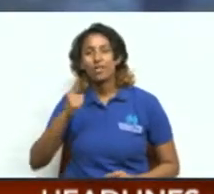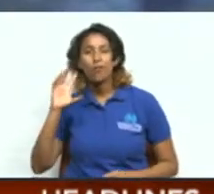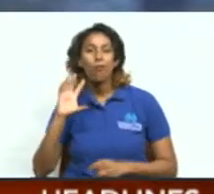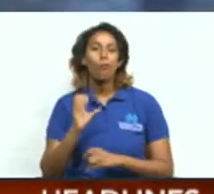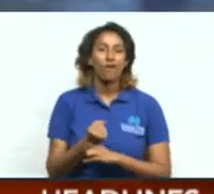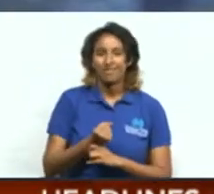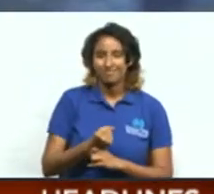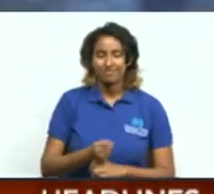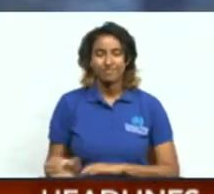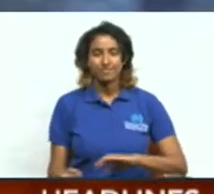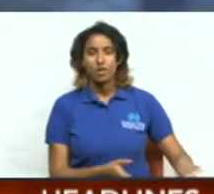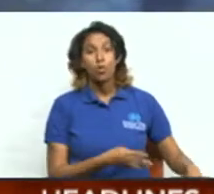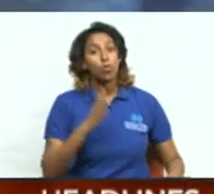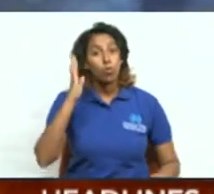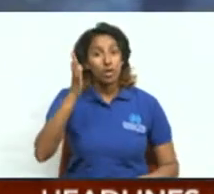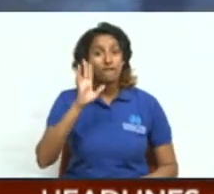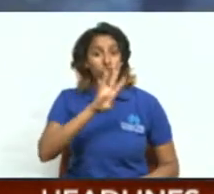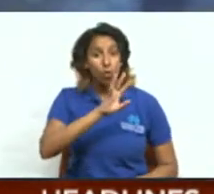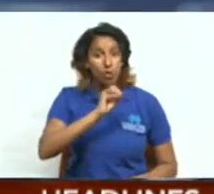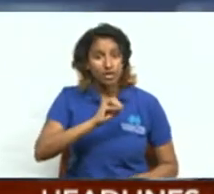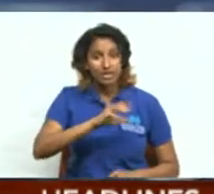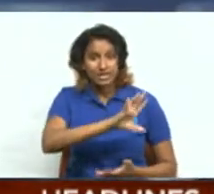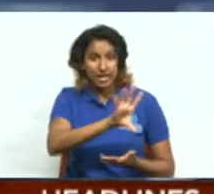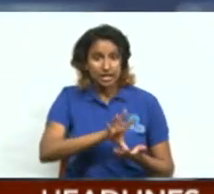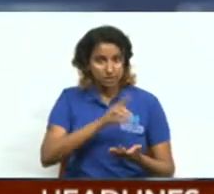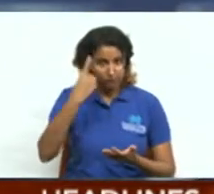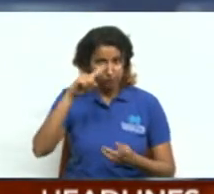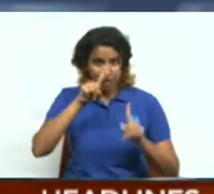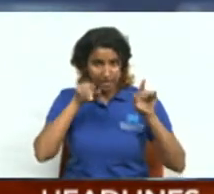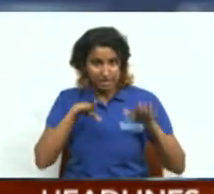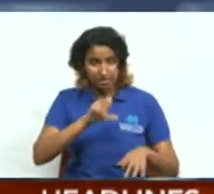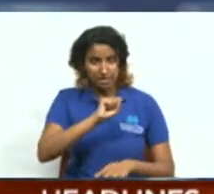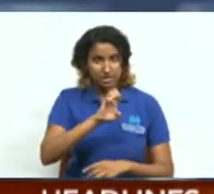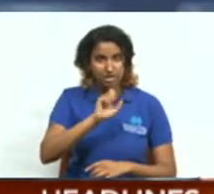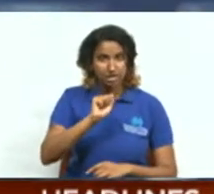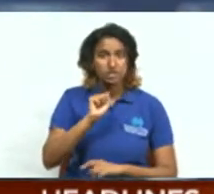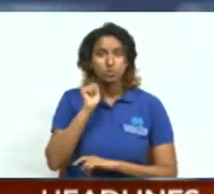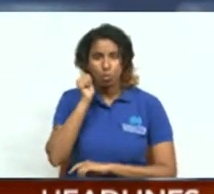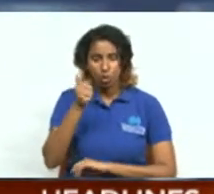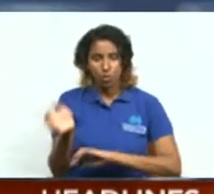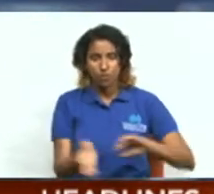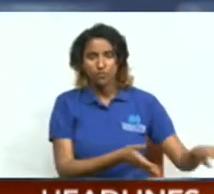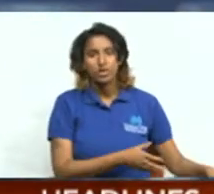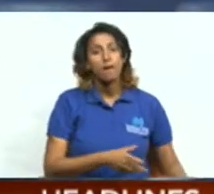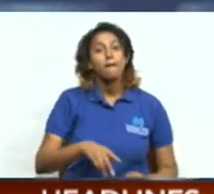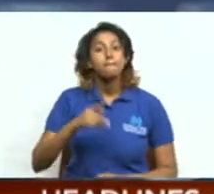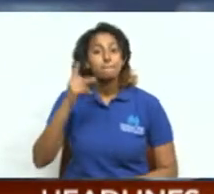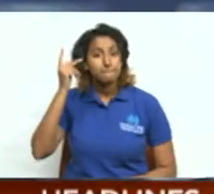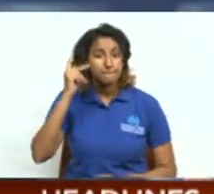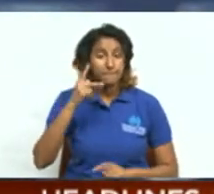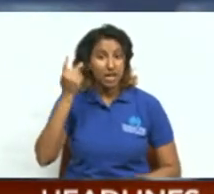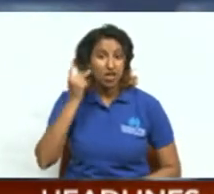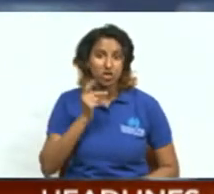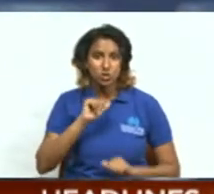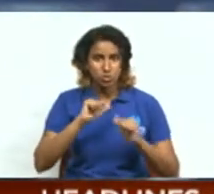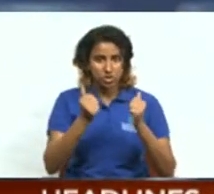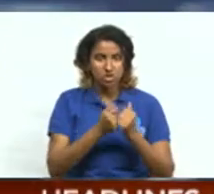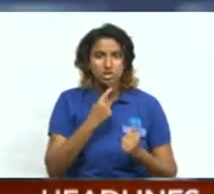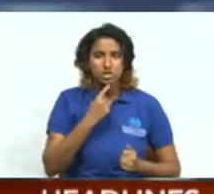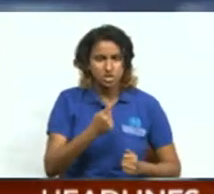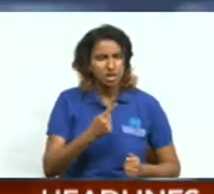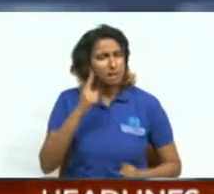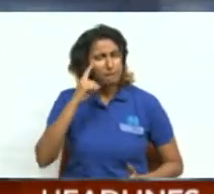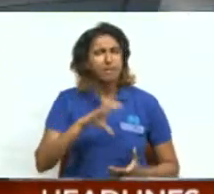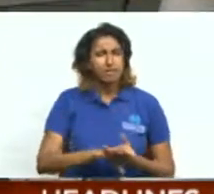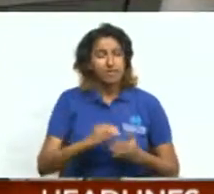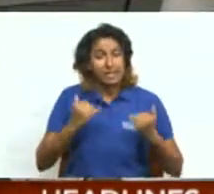SEA centres across the island. The National Parent Teacher Association is optimistic that this year's SEA exam papers will not be